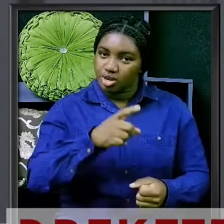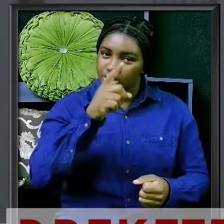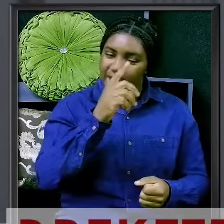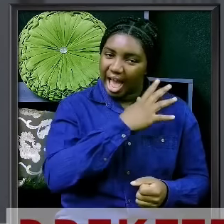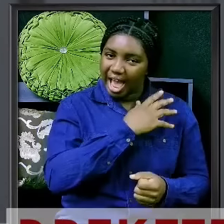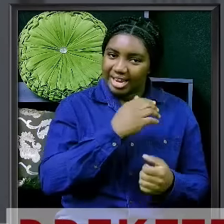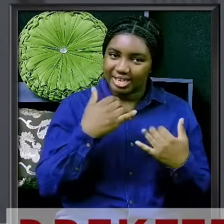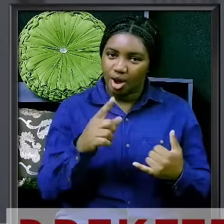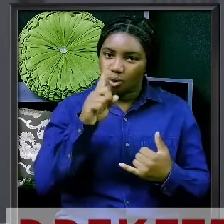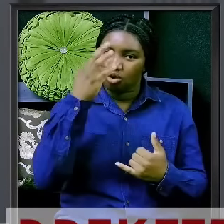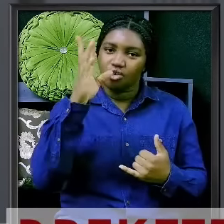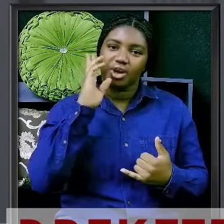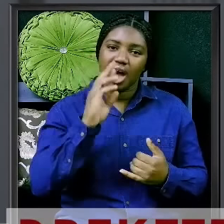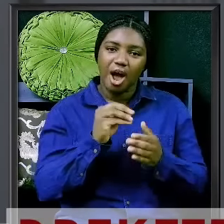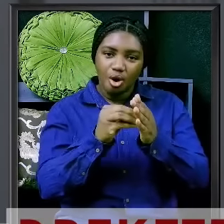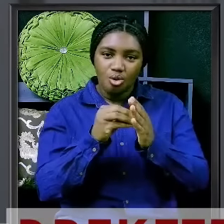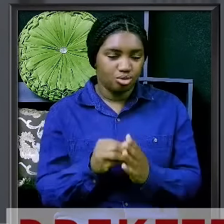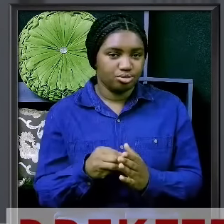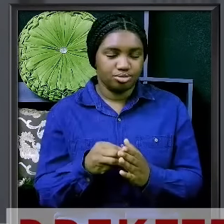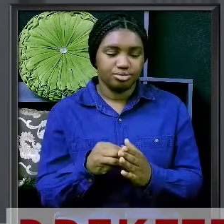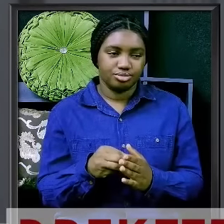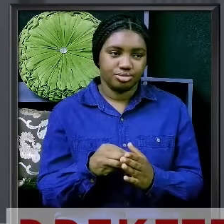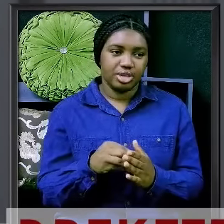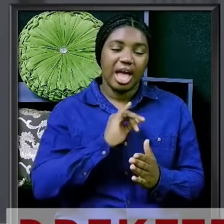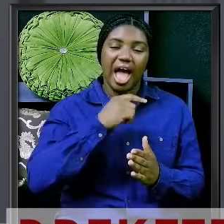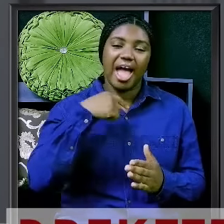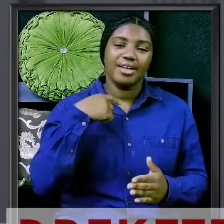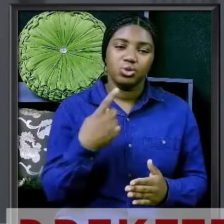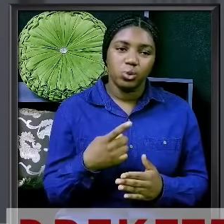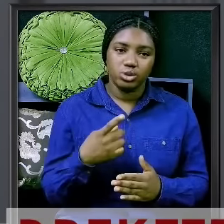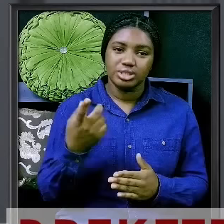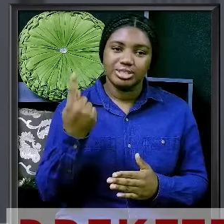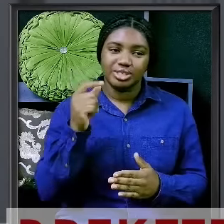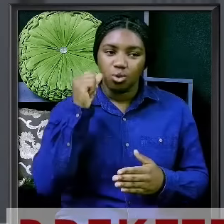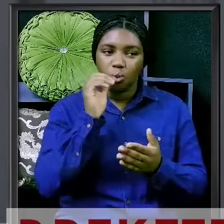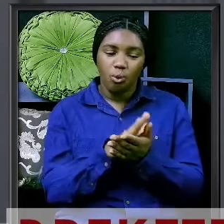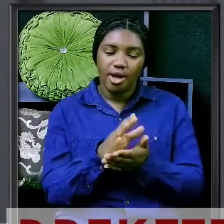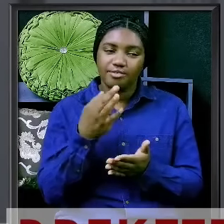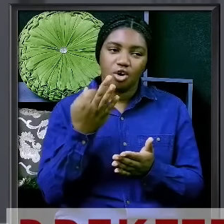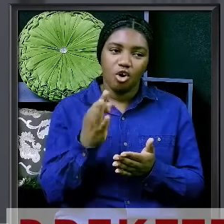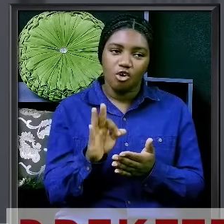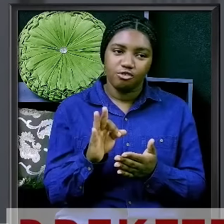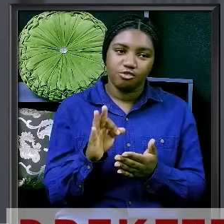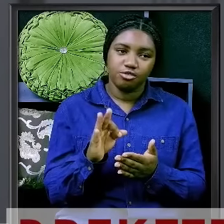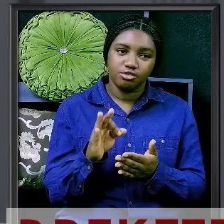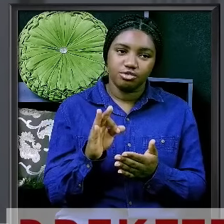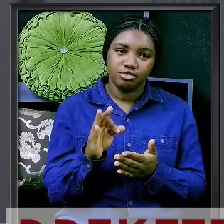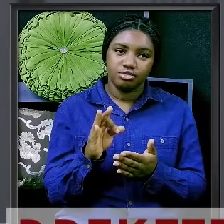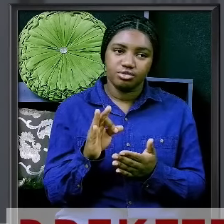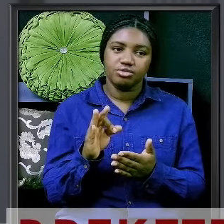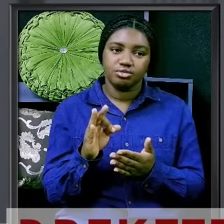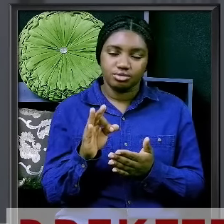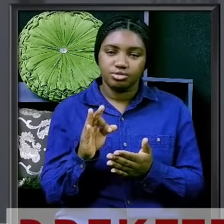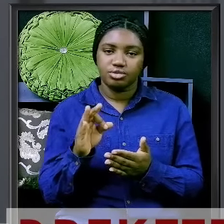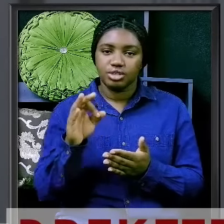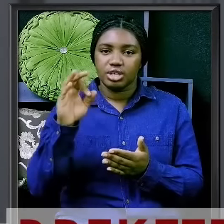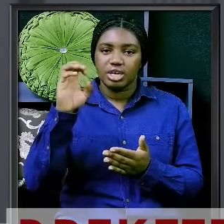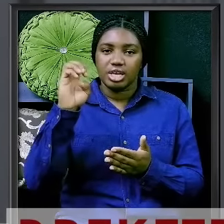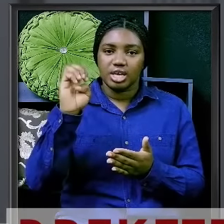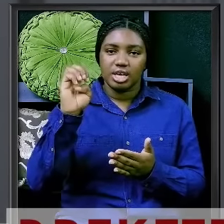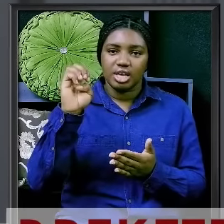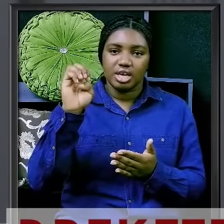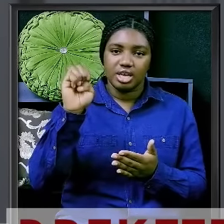own. So, and I told the wife of Honorable Nima to